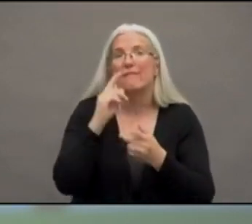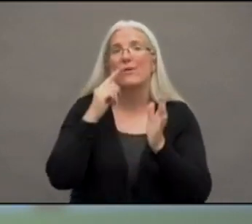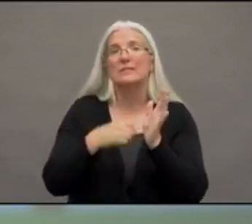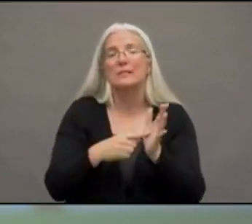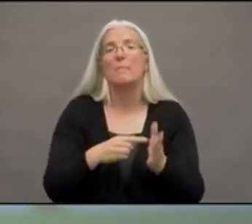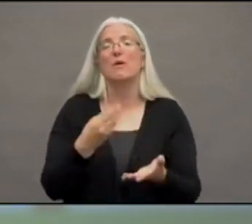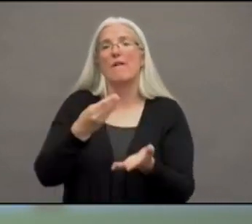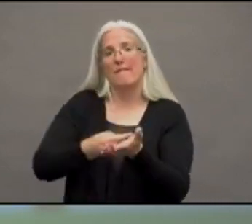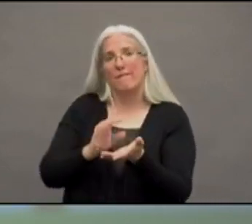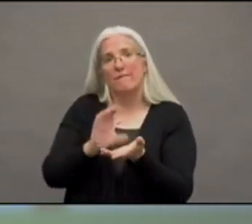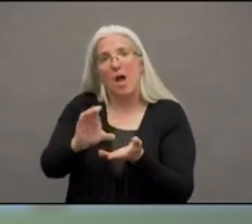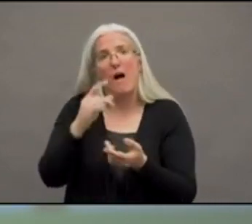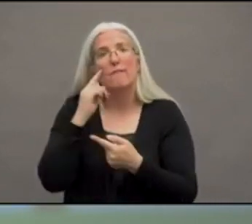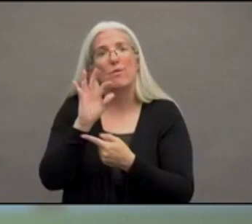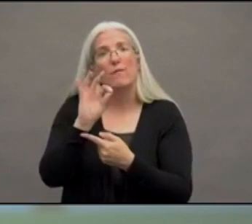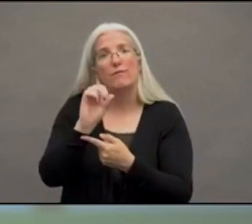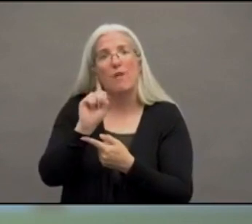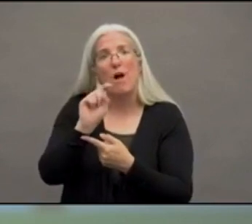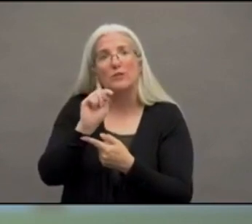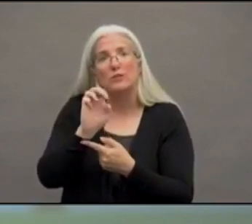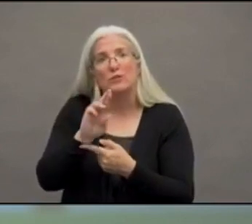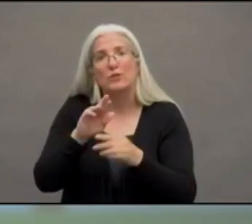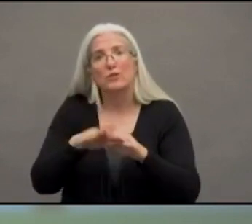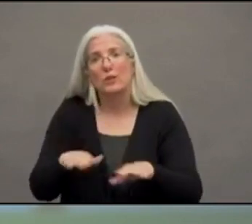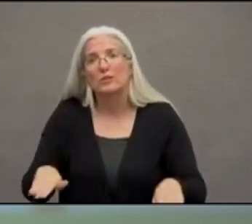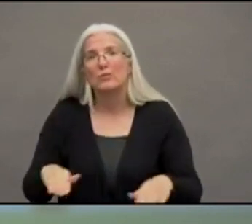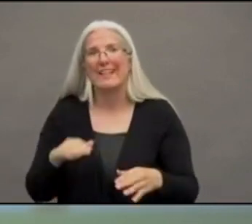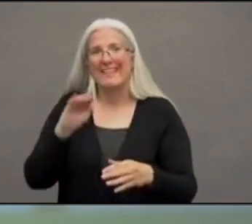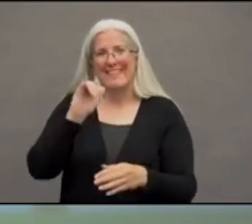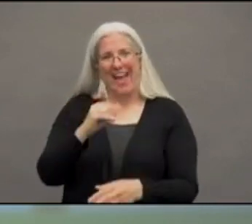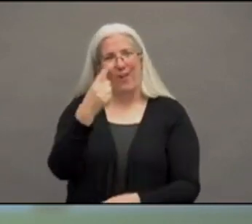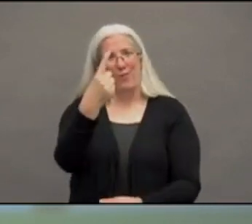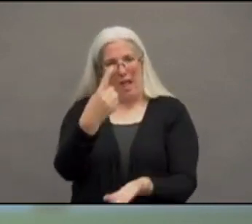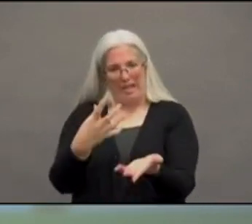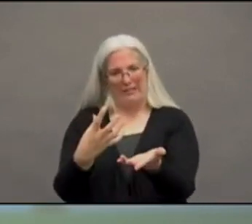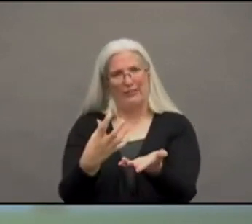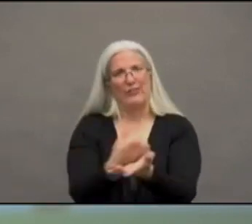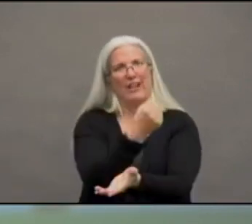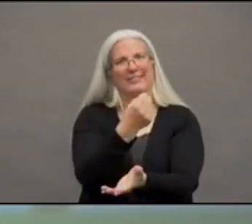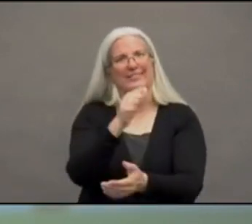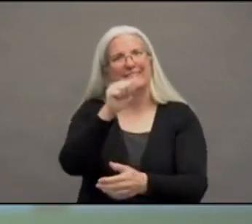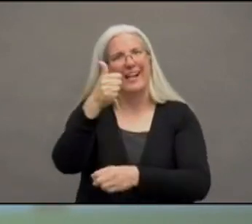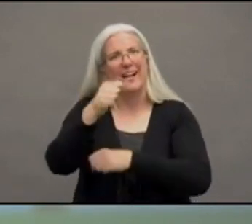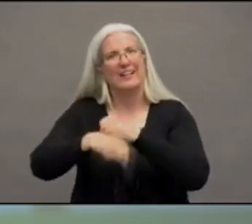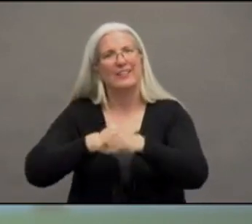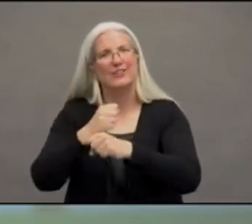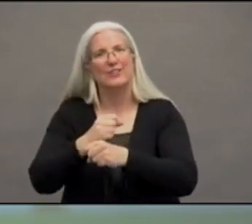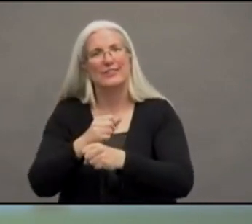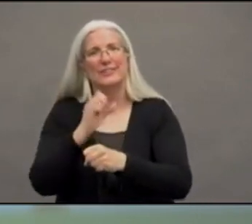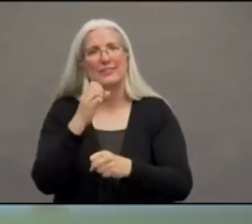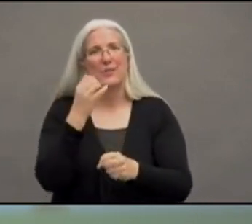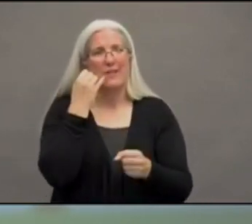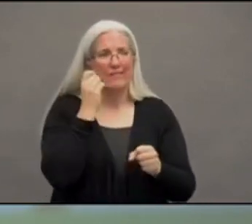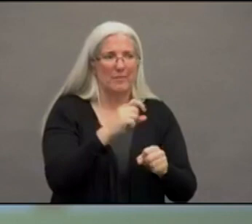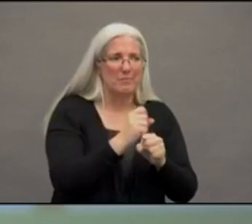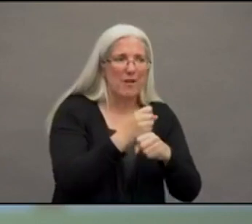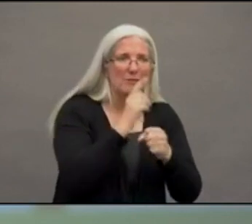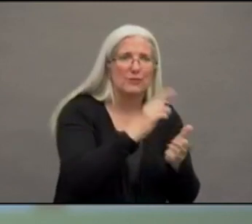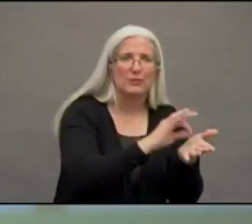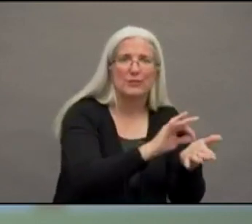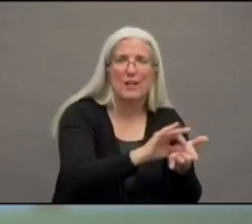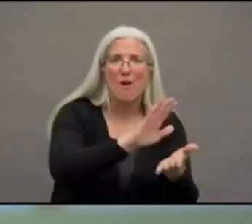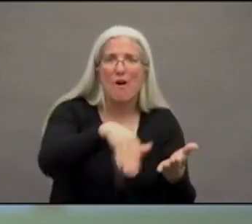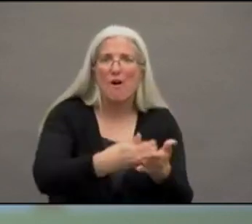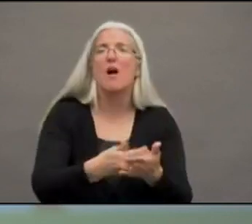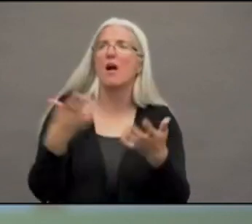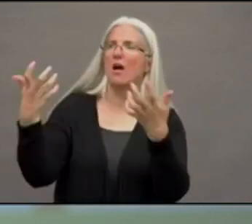community. We only get that one shot every 10 years to set that funding level, and if we don't get it right, we're not getting